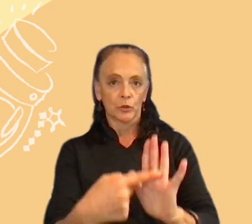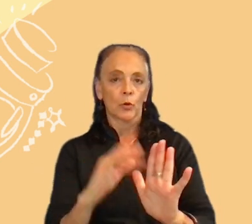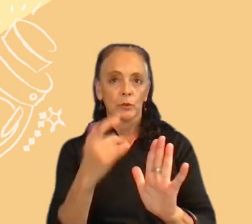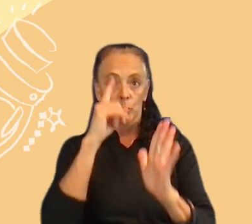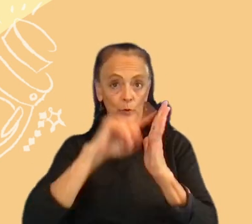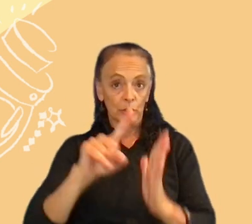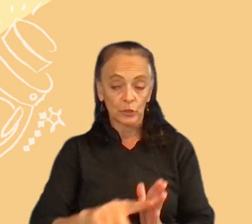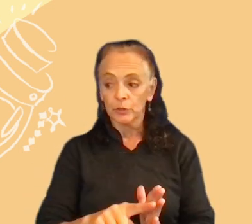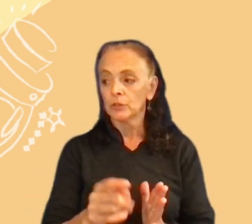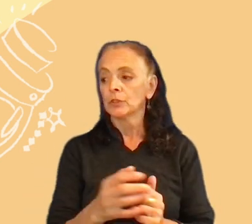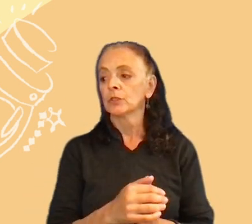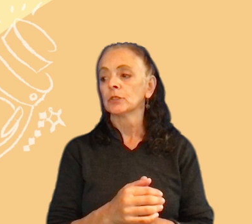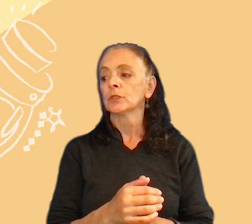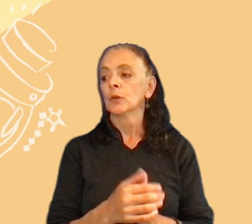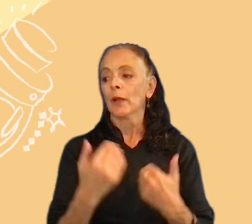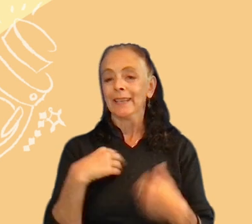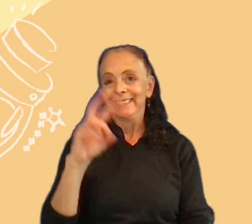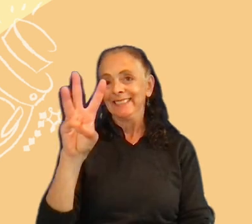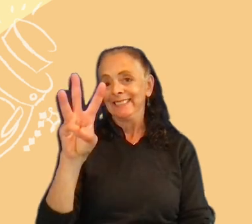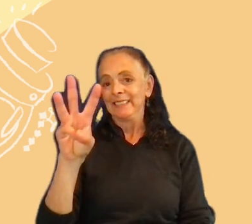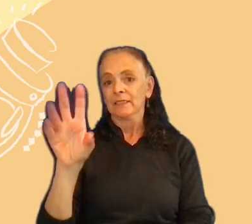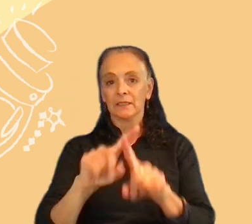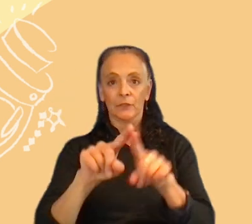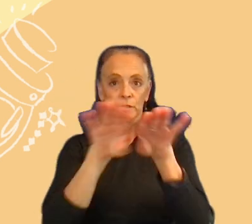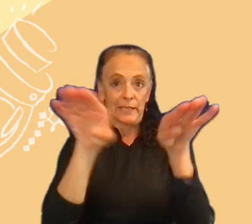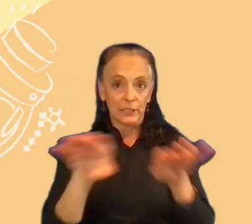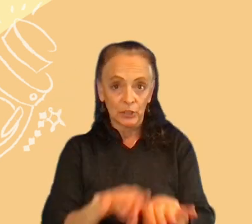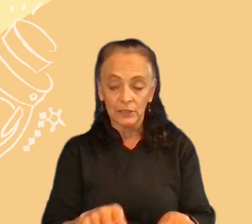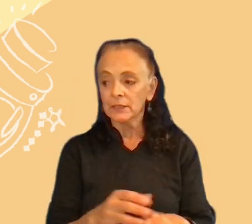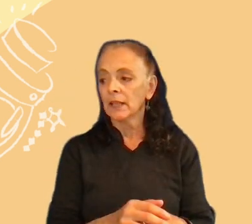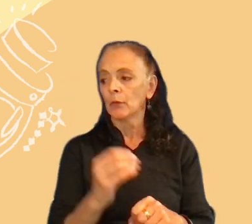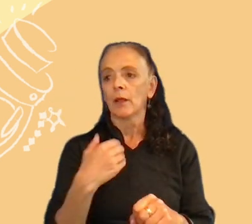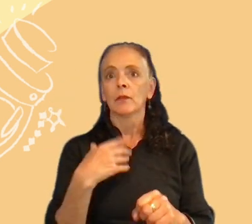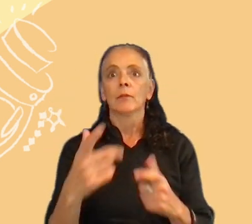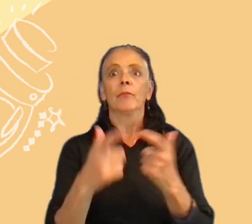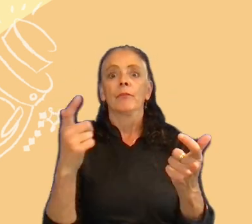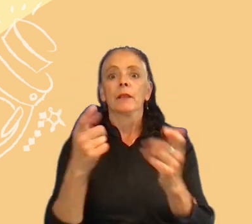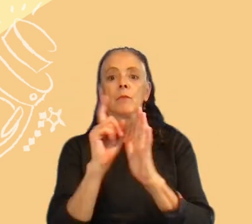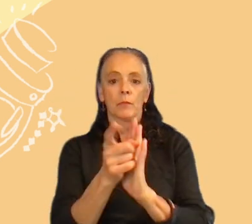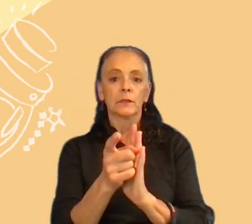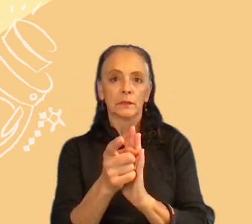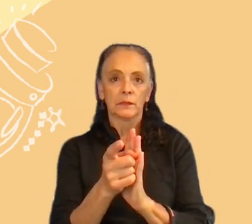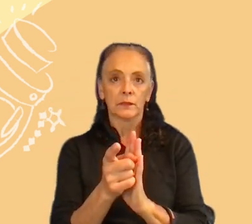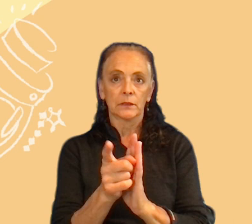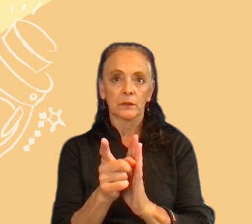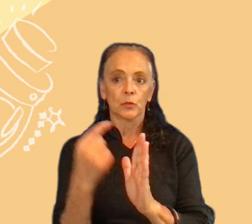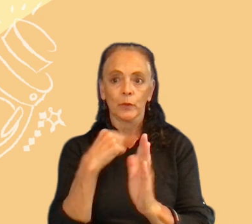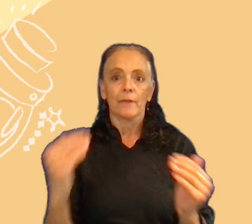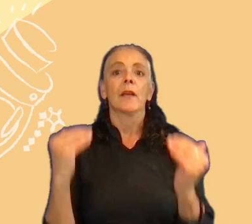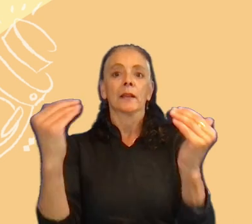we had stay six stages for it and then we have these big moments where we advance from one